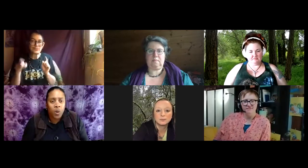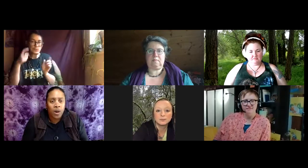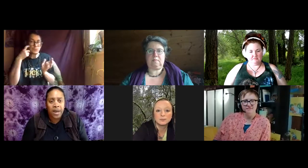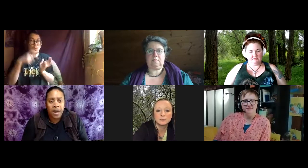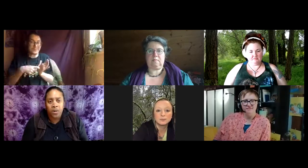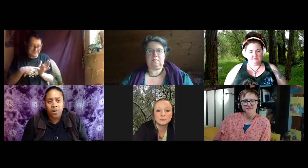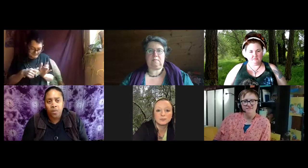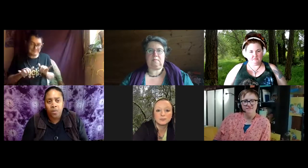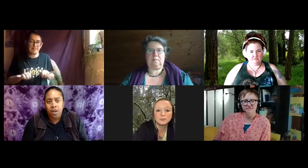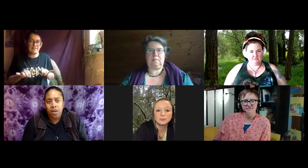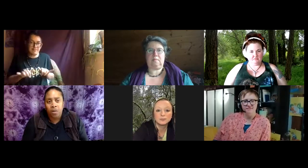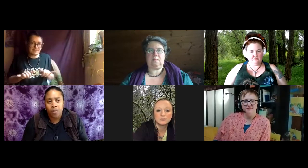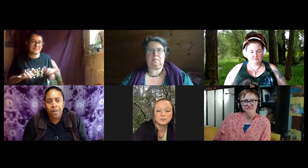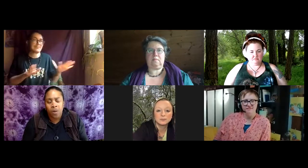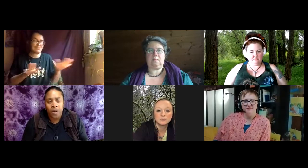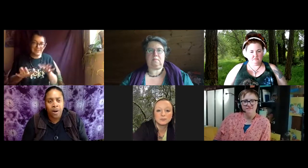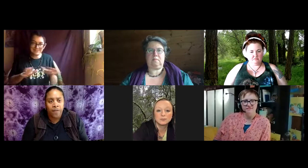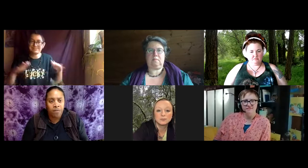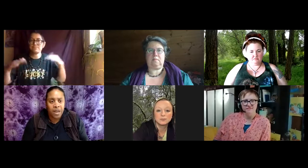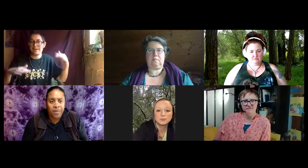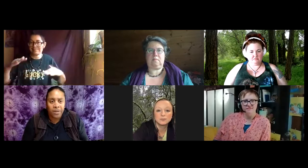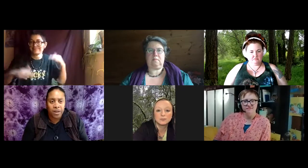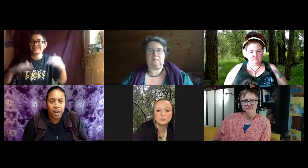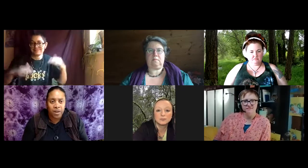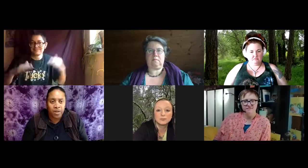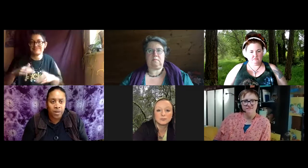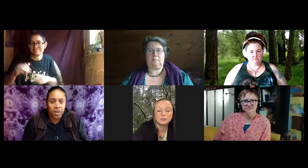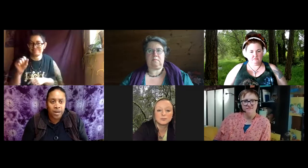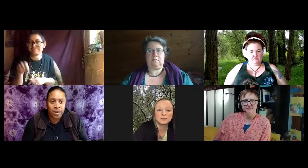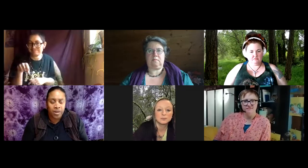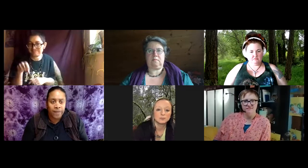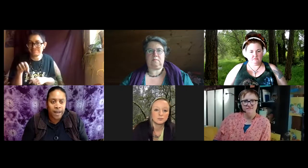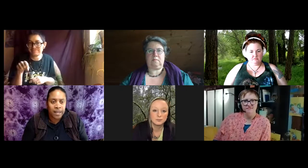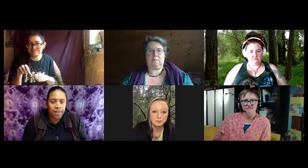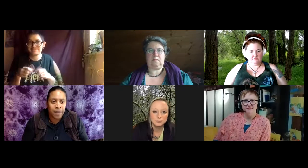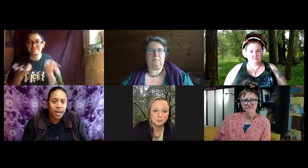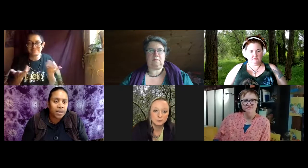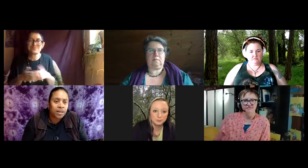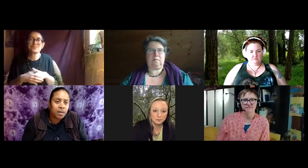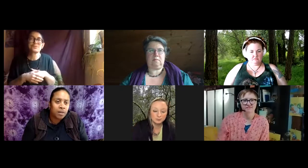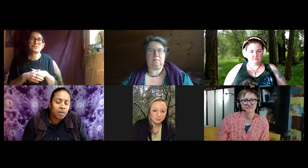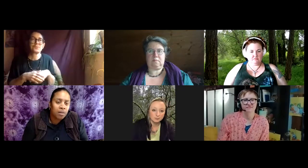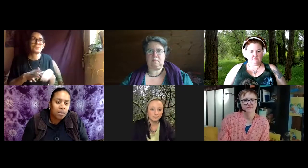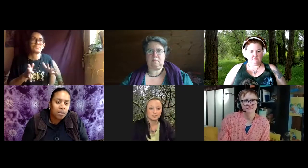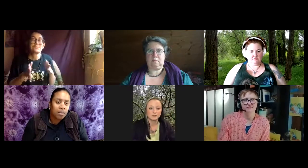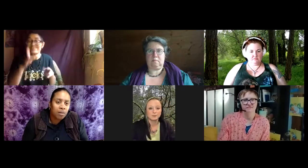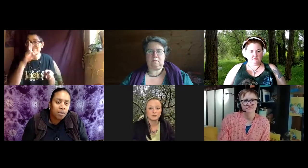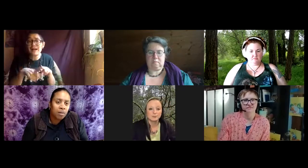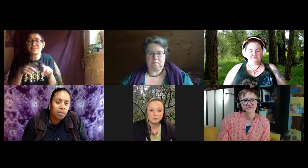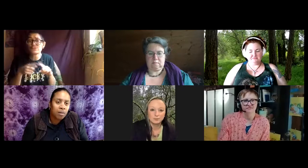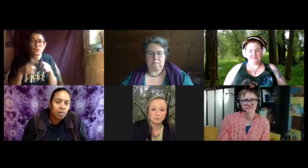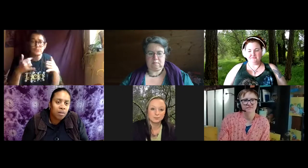You want to be able to, be aware of and be able to kind of control that energy and find that balance.